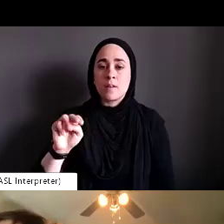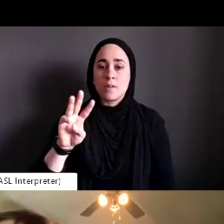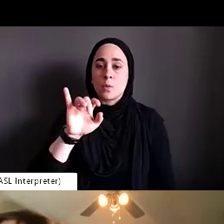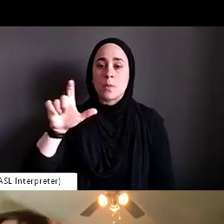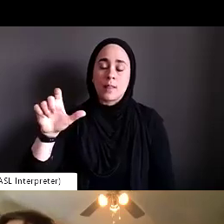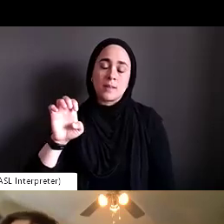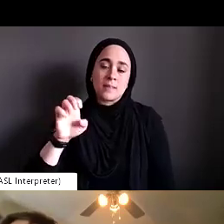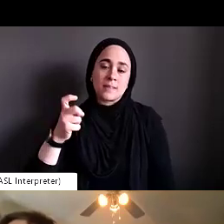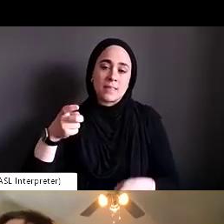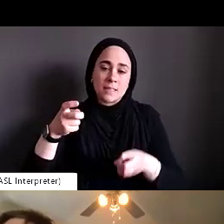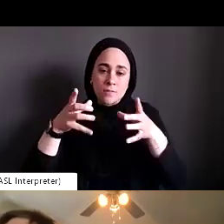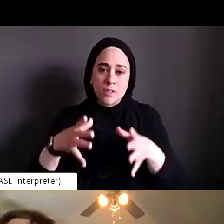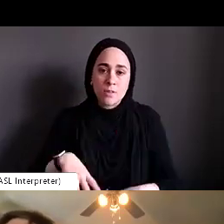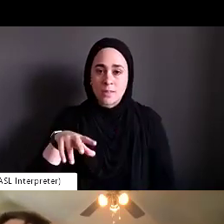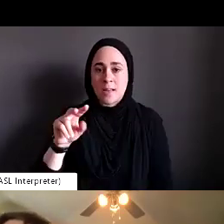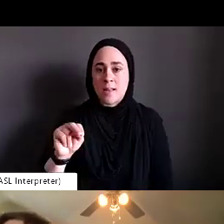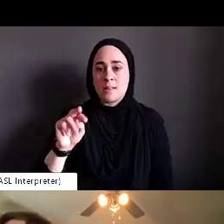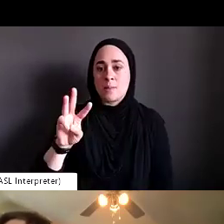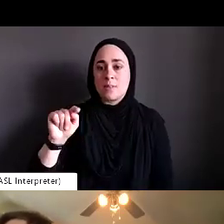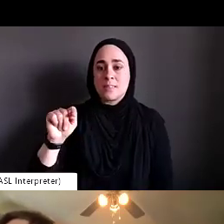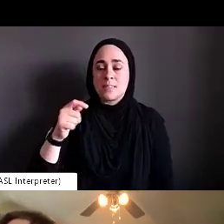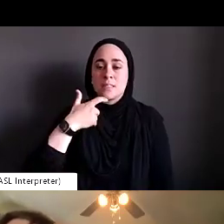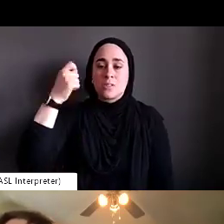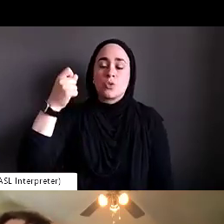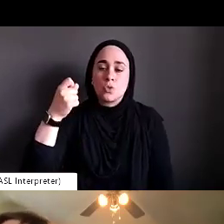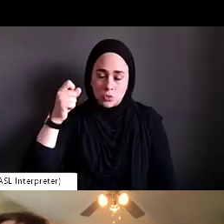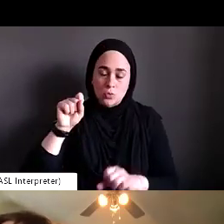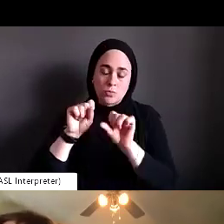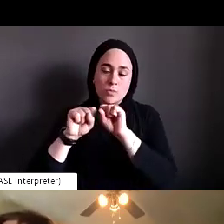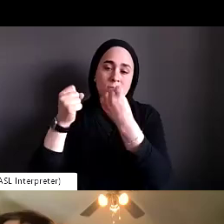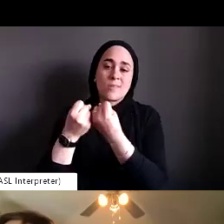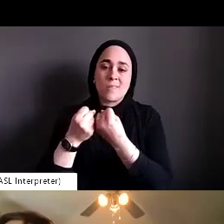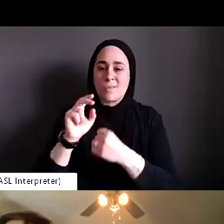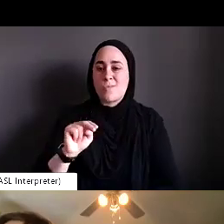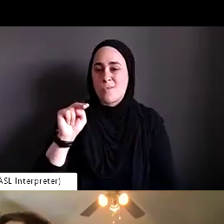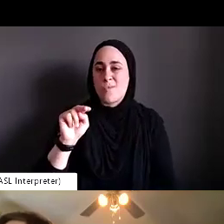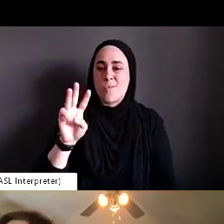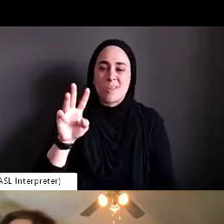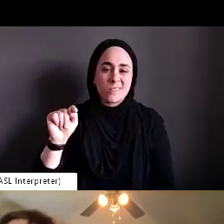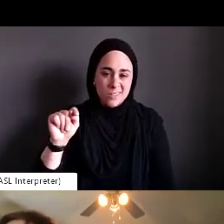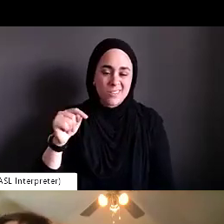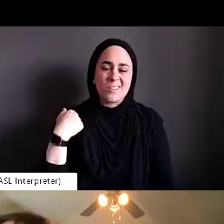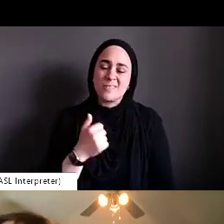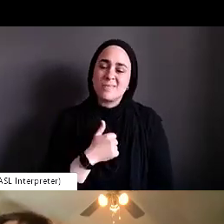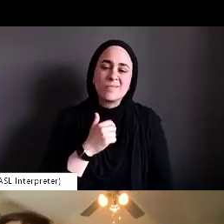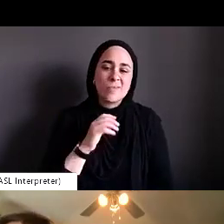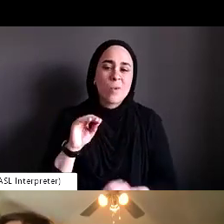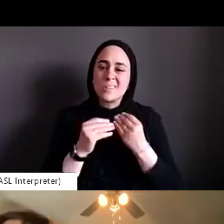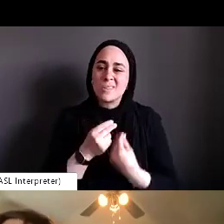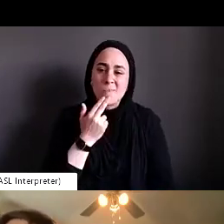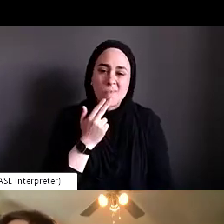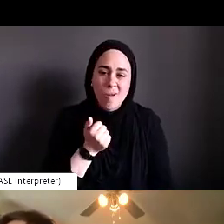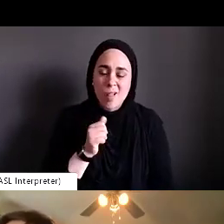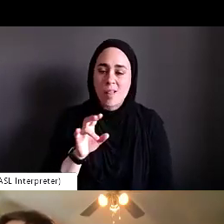the NWT Senior Society in the Northwest Territories. We're a very small organization. We consist right now of 7